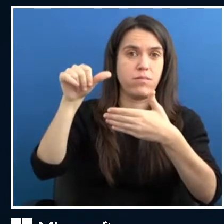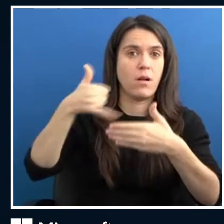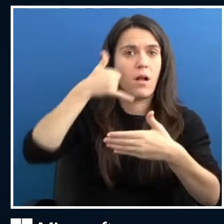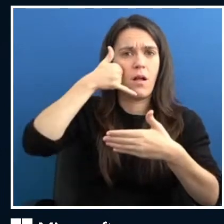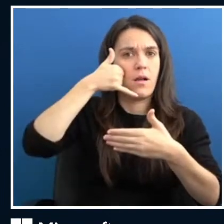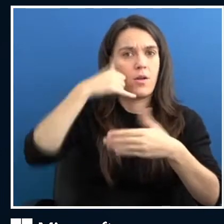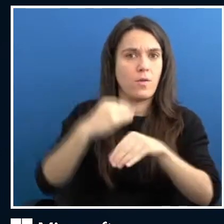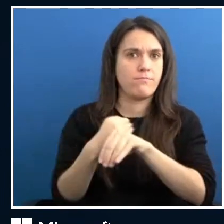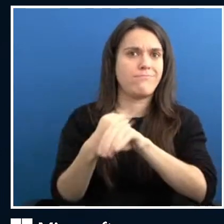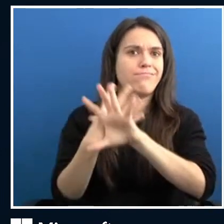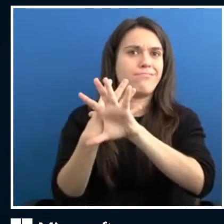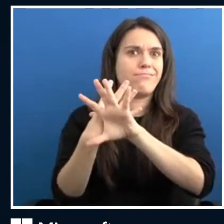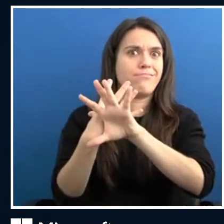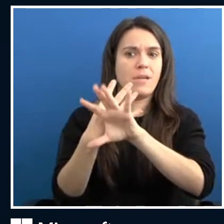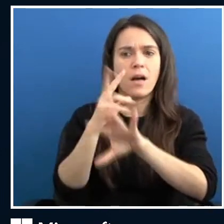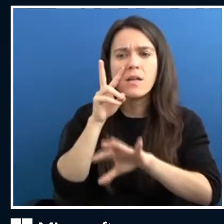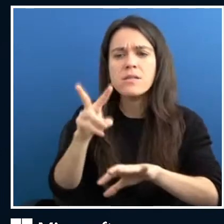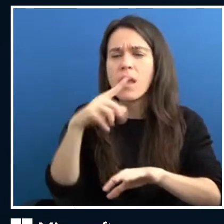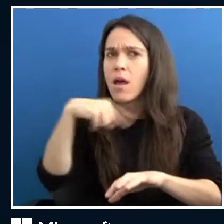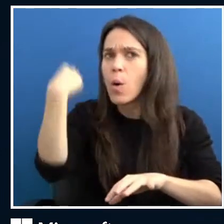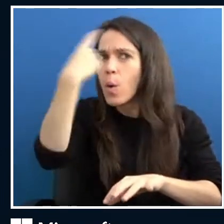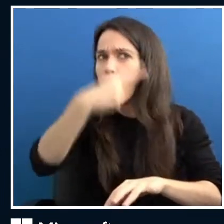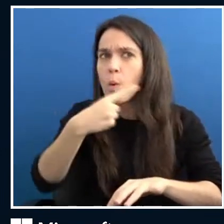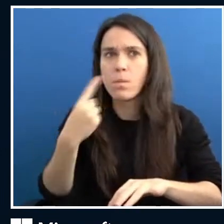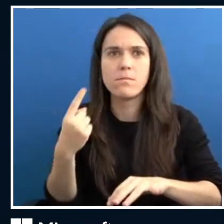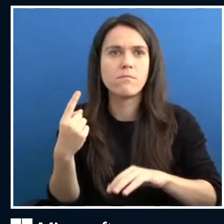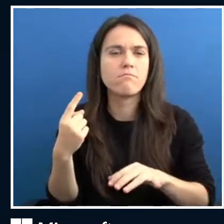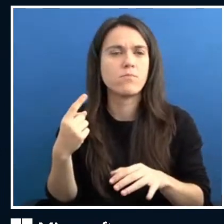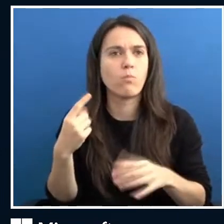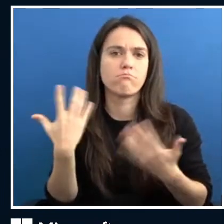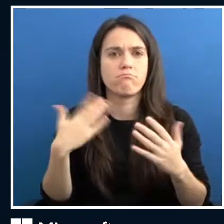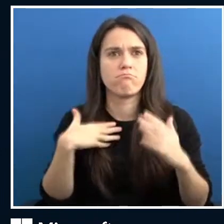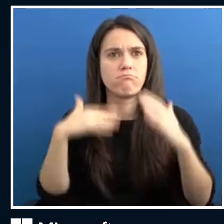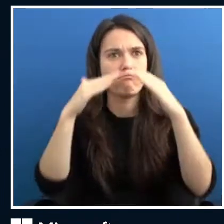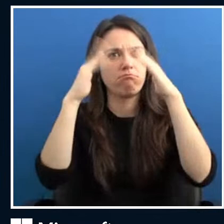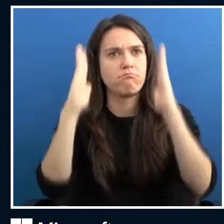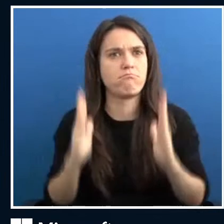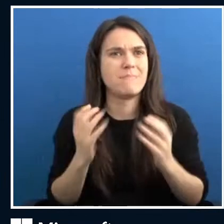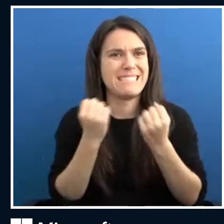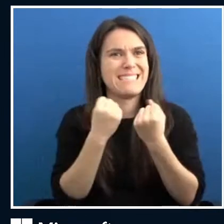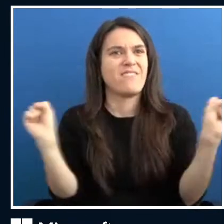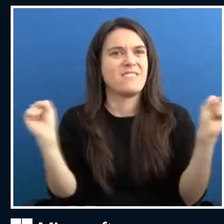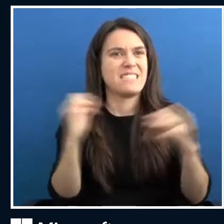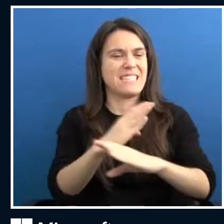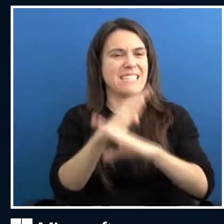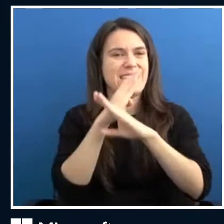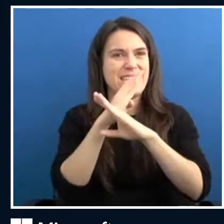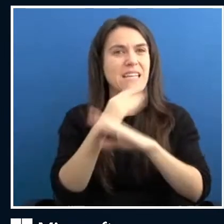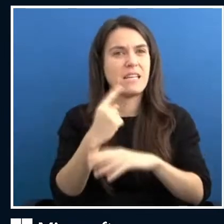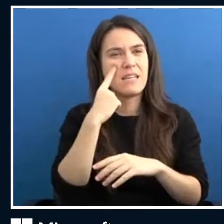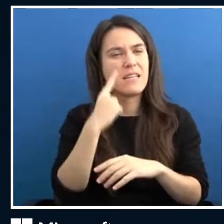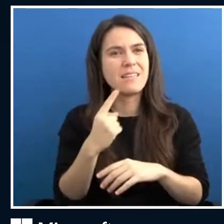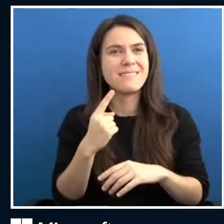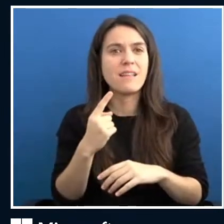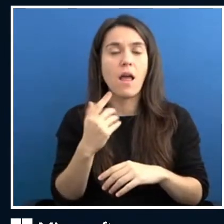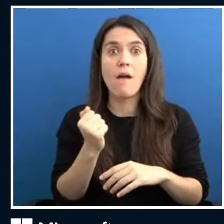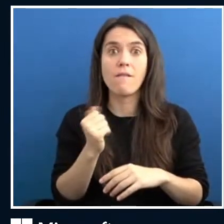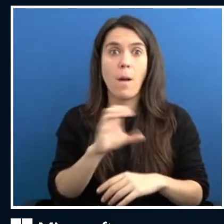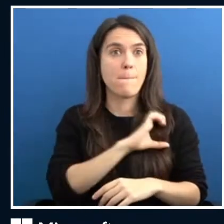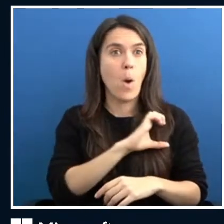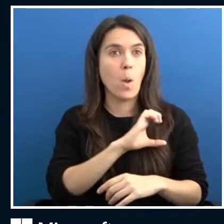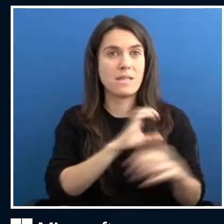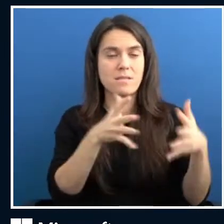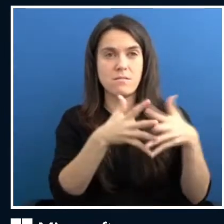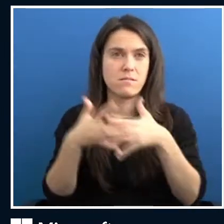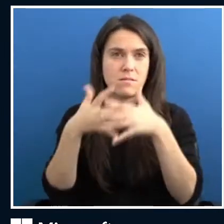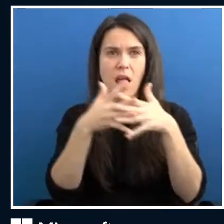Service. It's in USA local police departments, and they have information sharing partnerships with Ring.